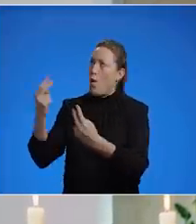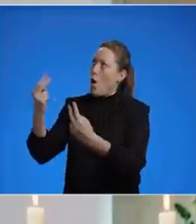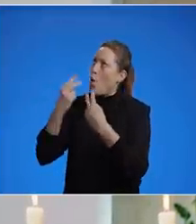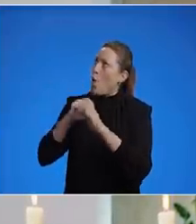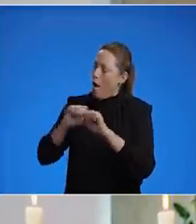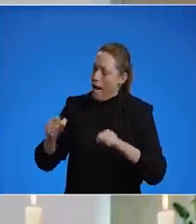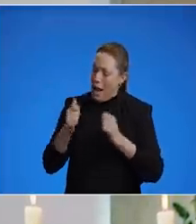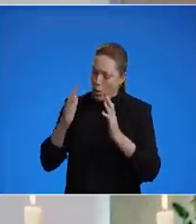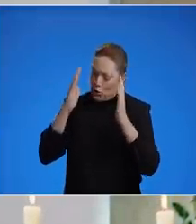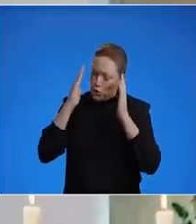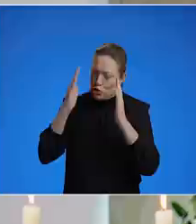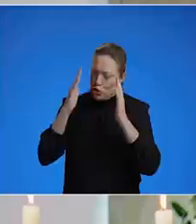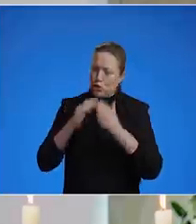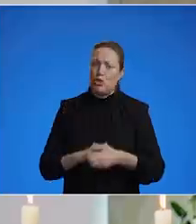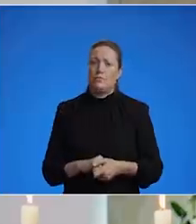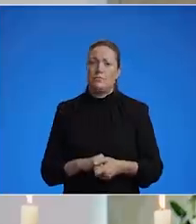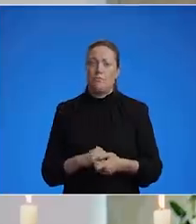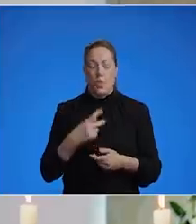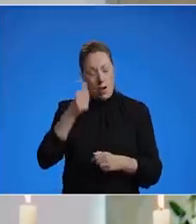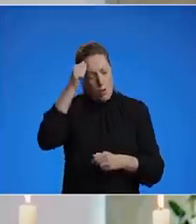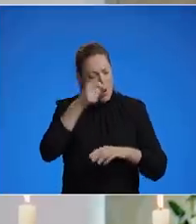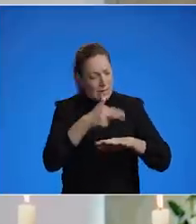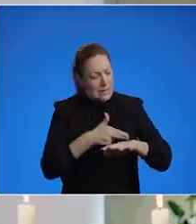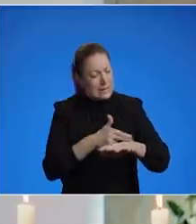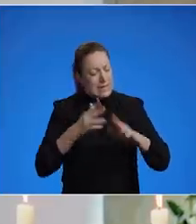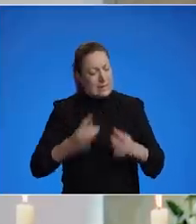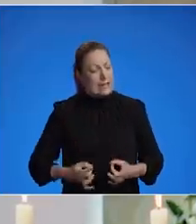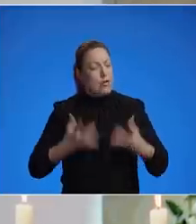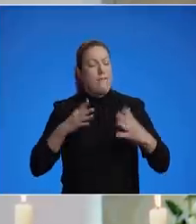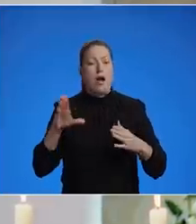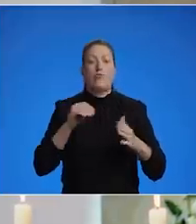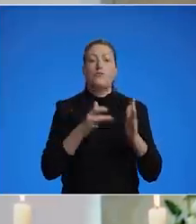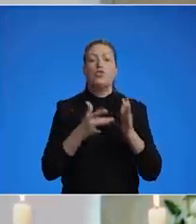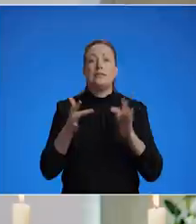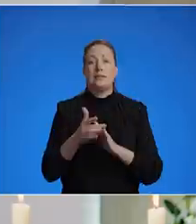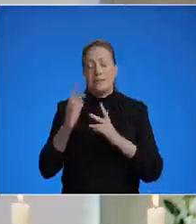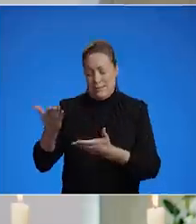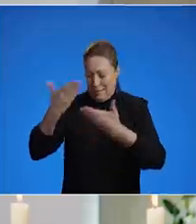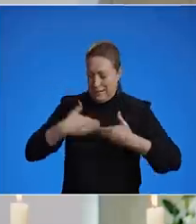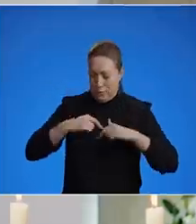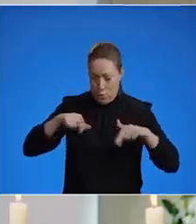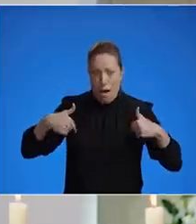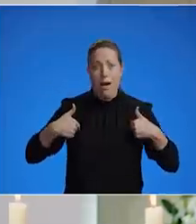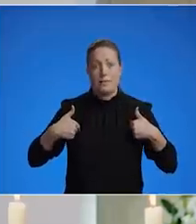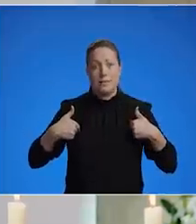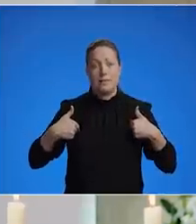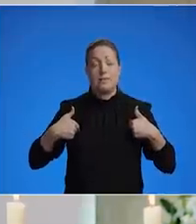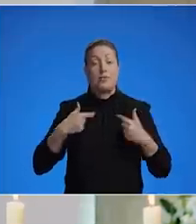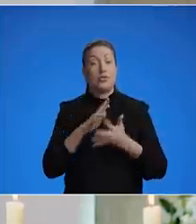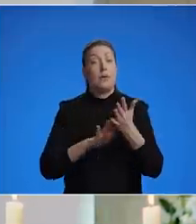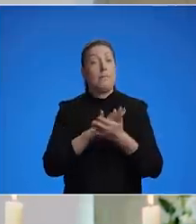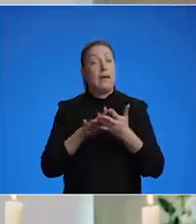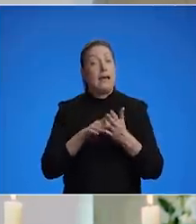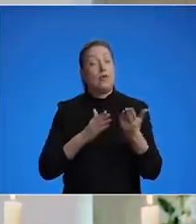Look with favour on the oblation of your church, in which we show forth the paschal sacrifice of Christ that has been